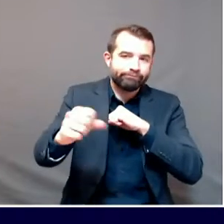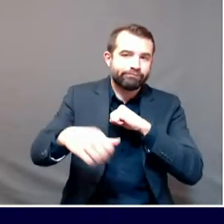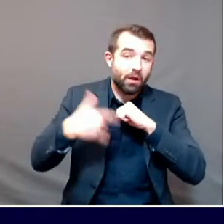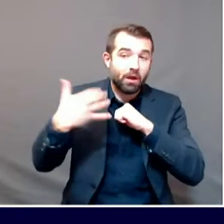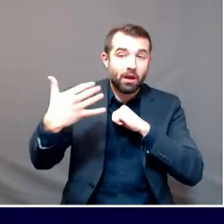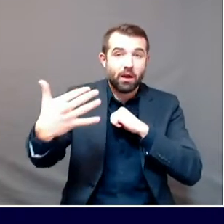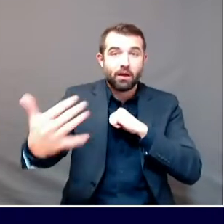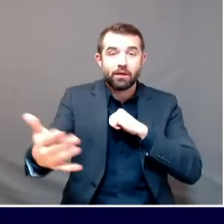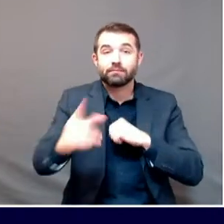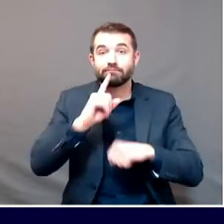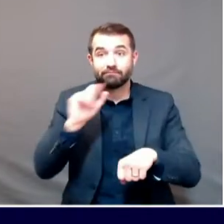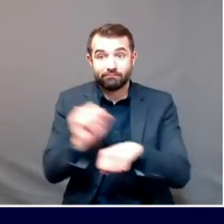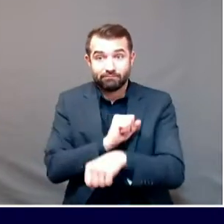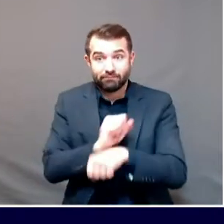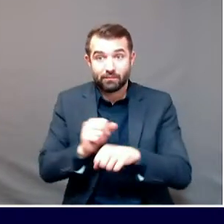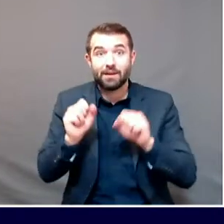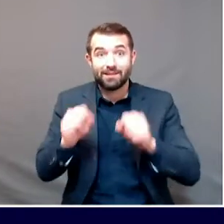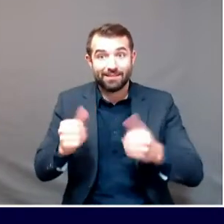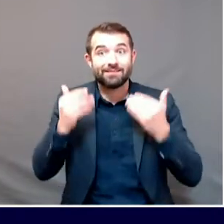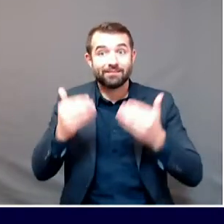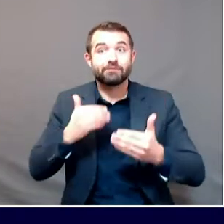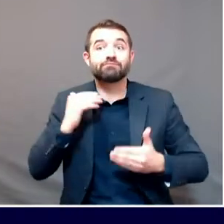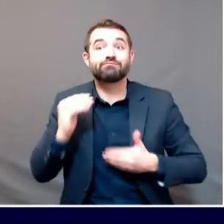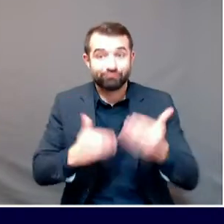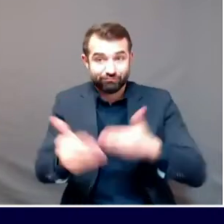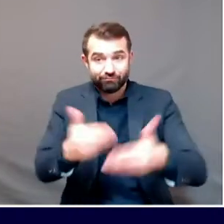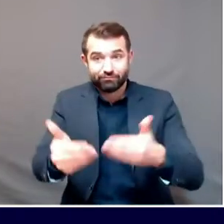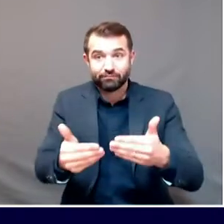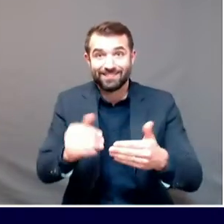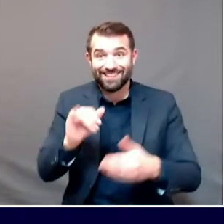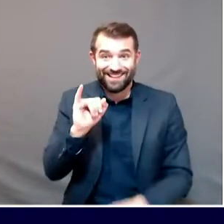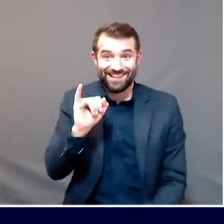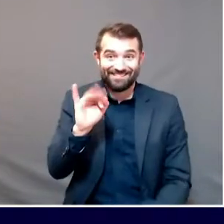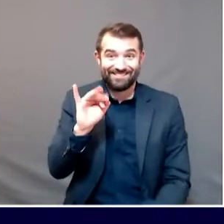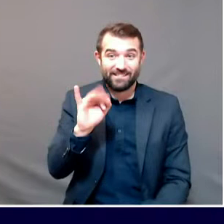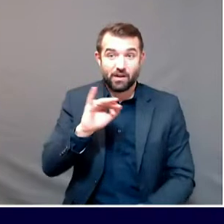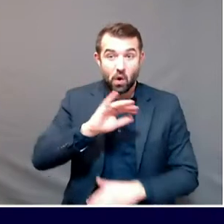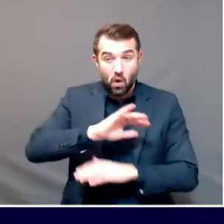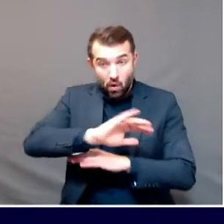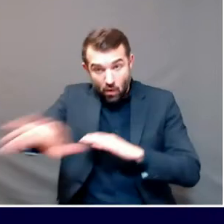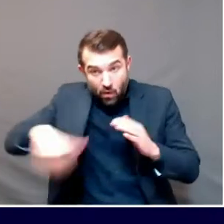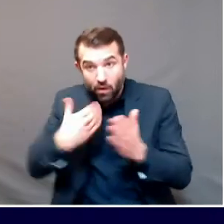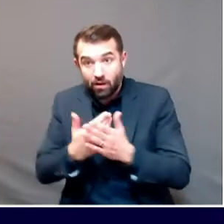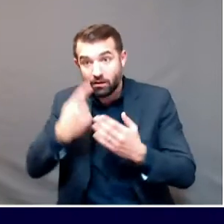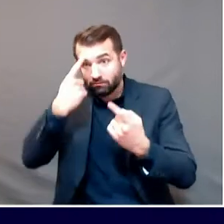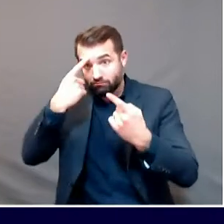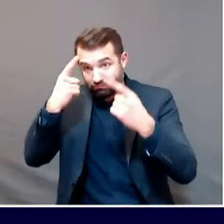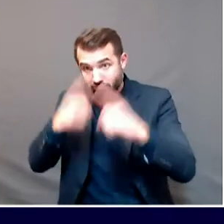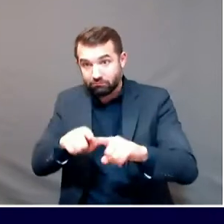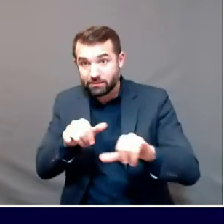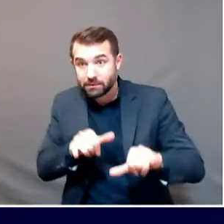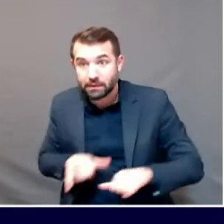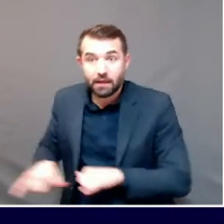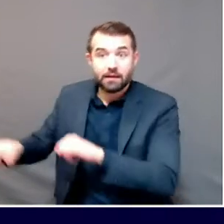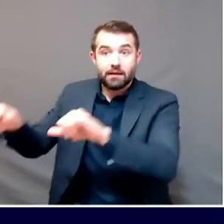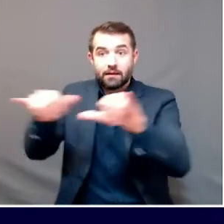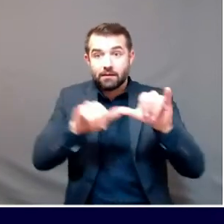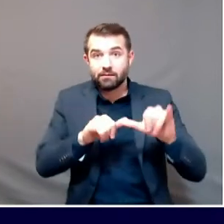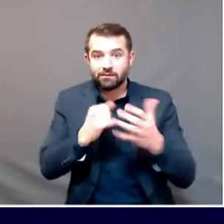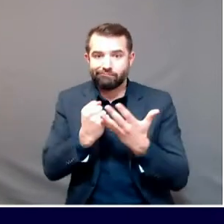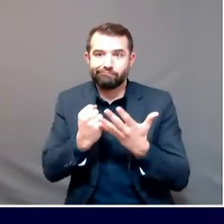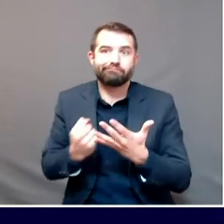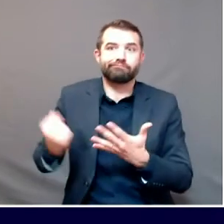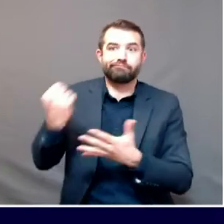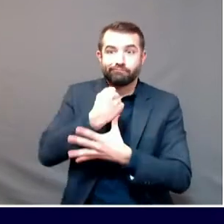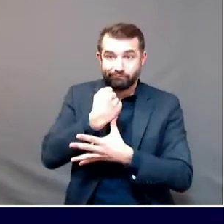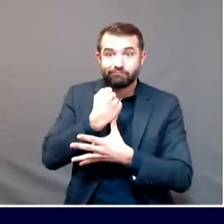to do so, if we all collectively agree that the vaccine at issue is the top priority, which everyone